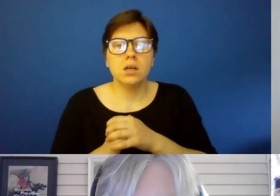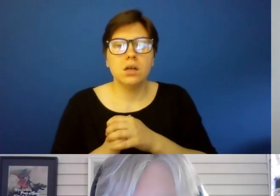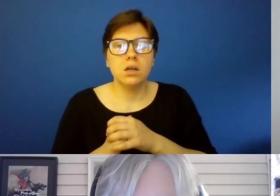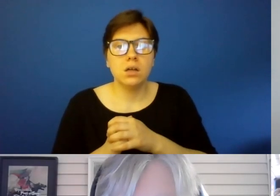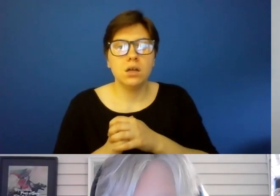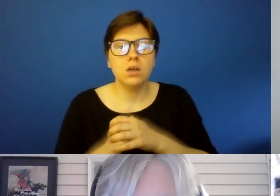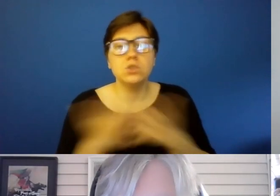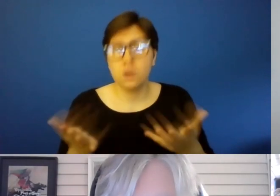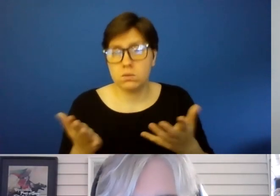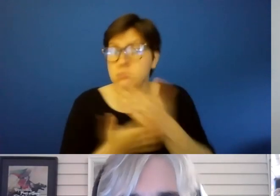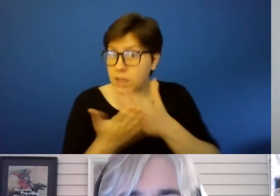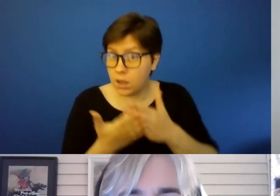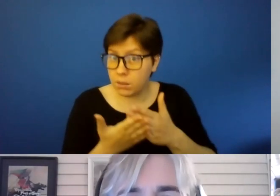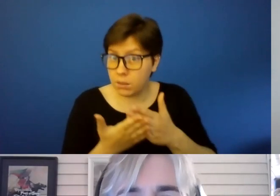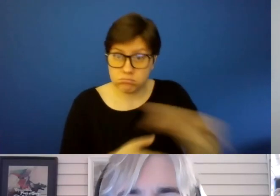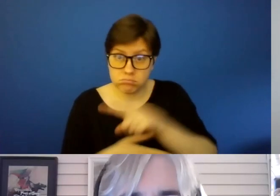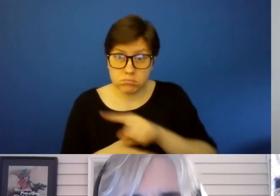So in some, like there is growing